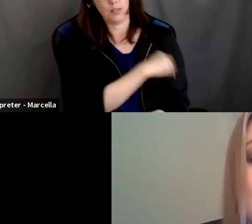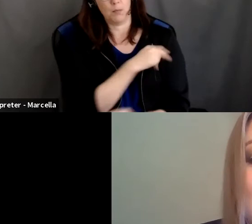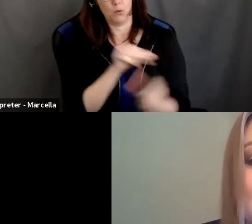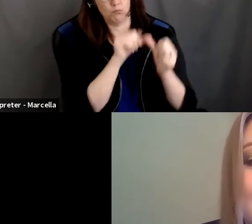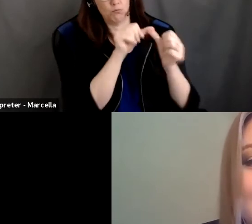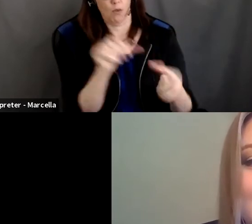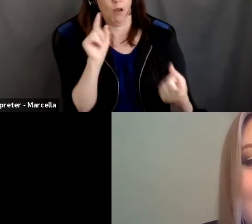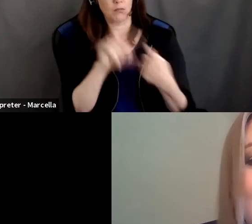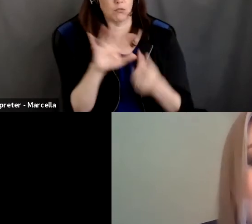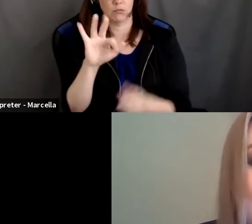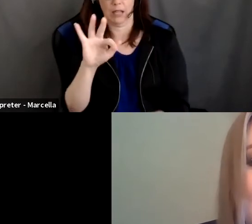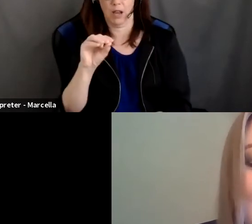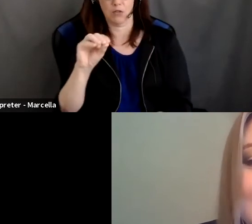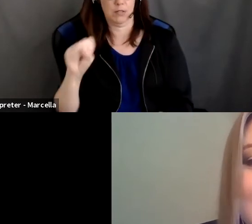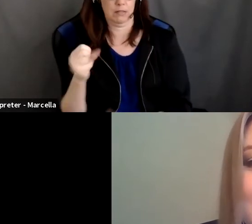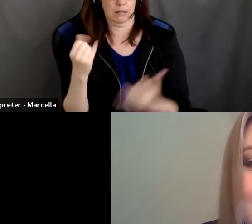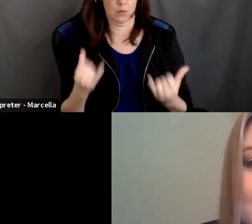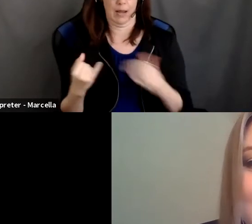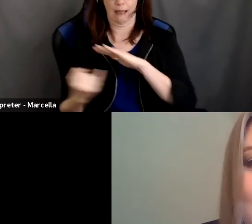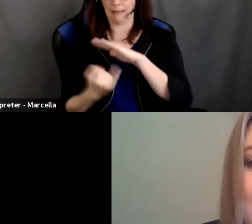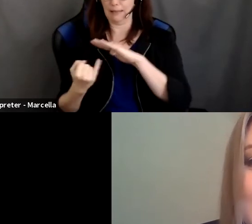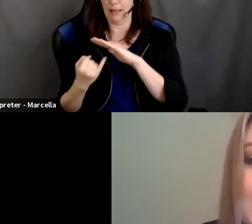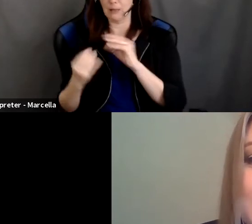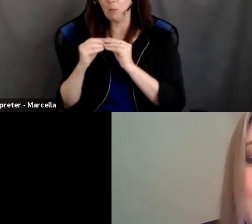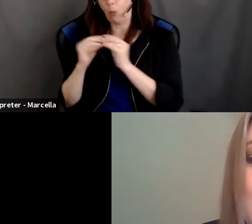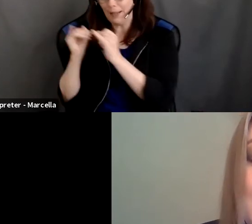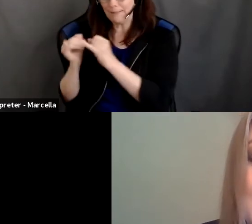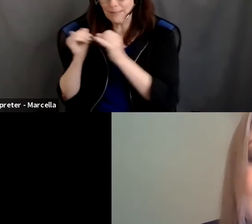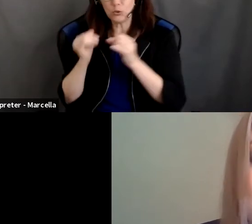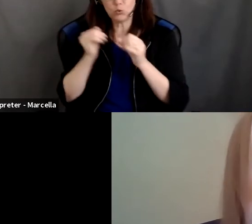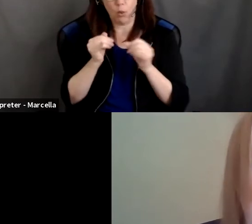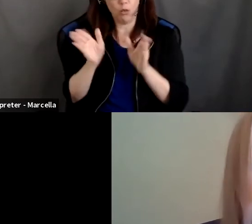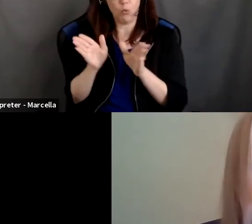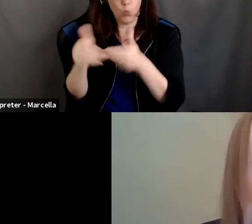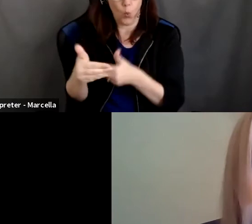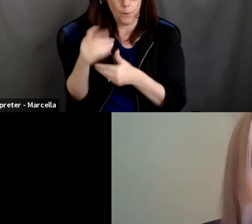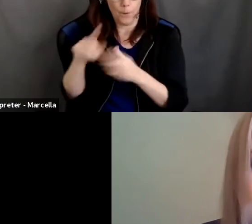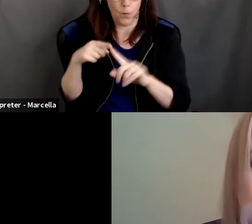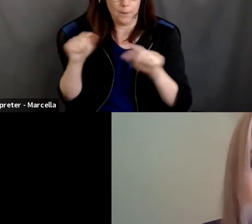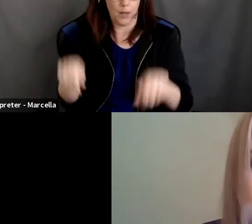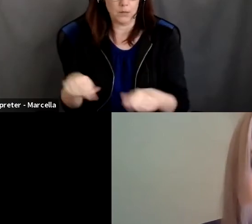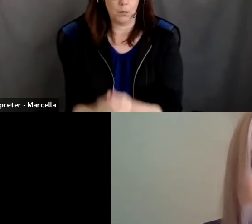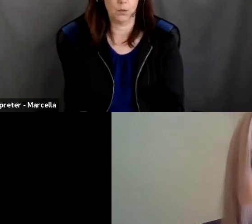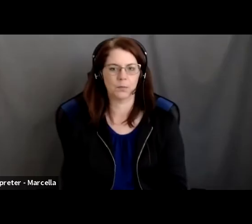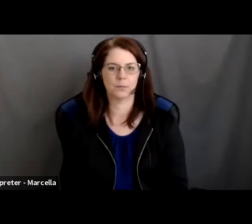the 1900s. Today, isolation is done more on an individual room basis when possible.